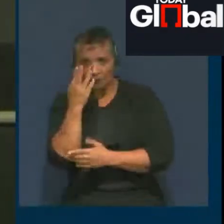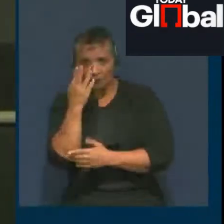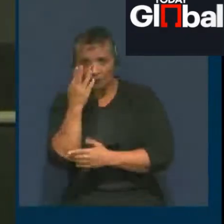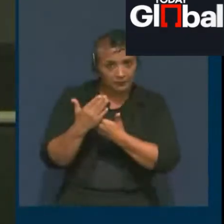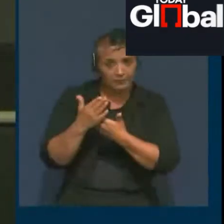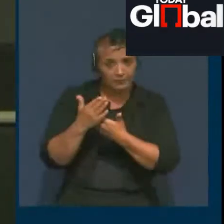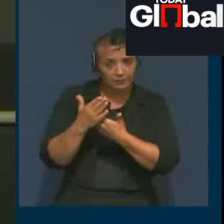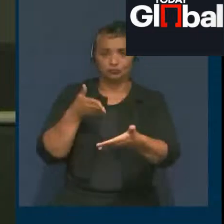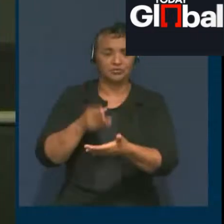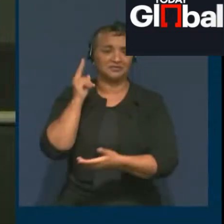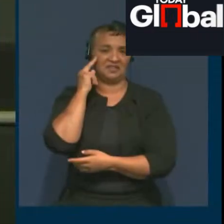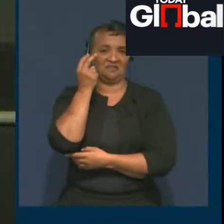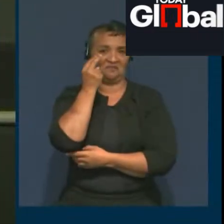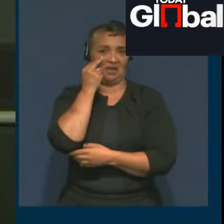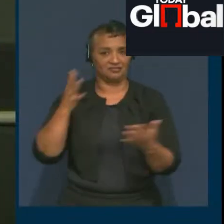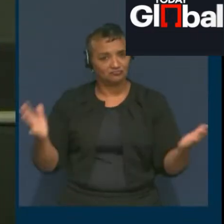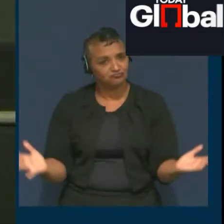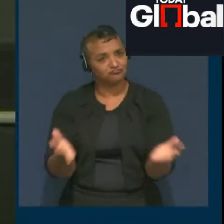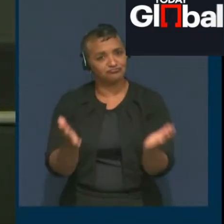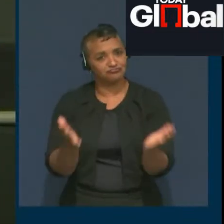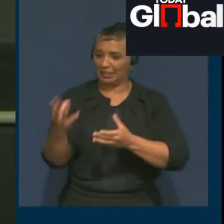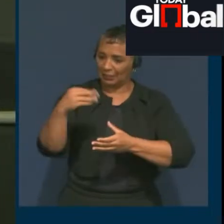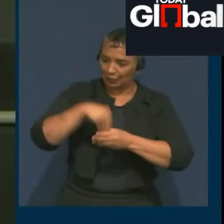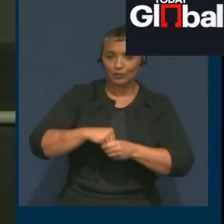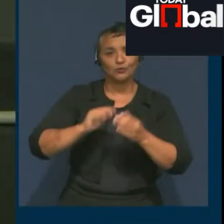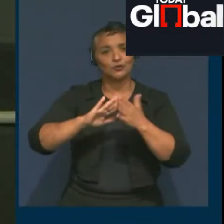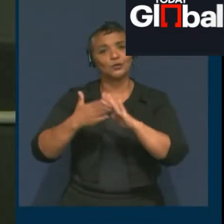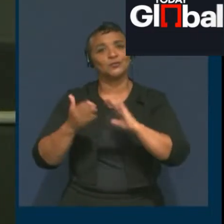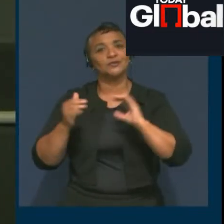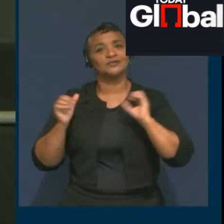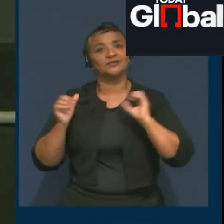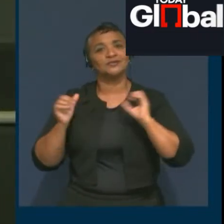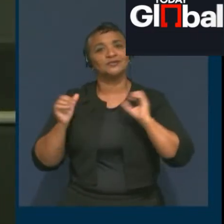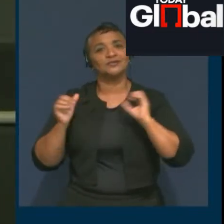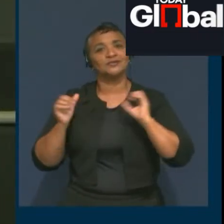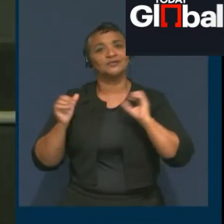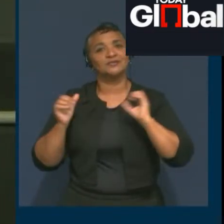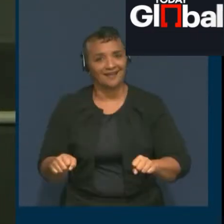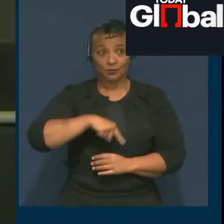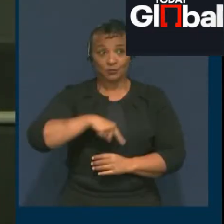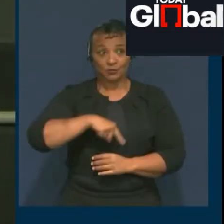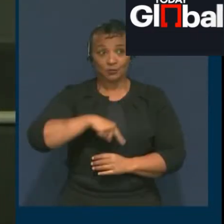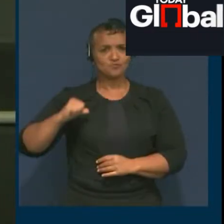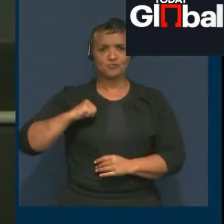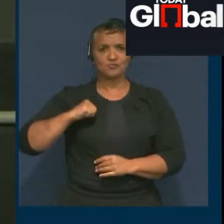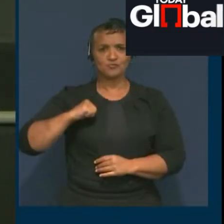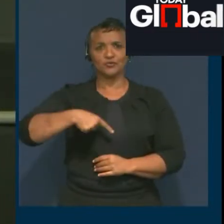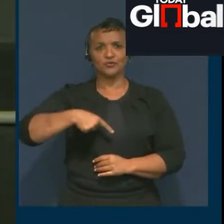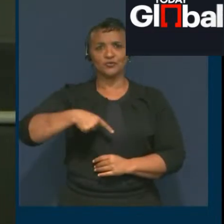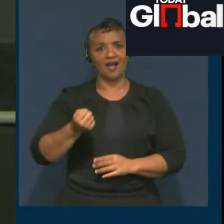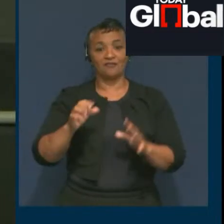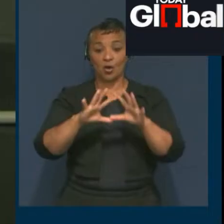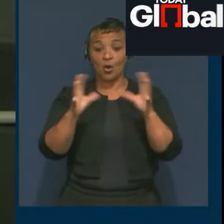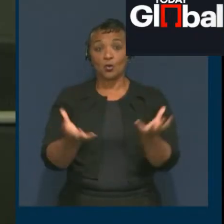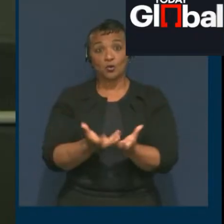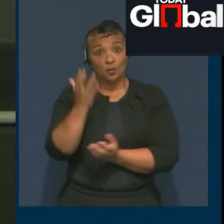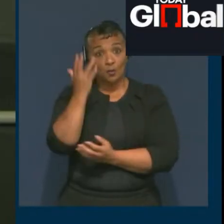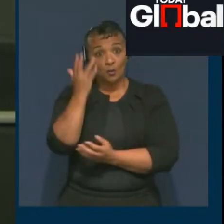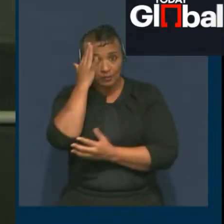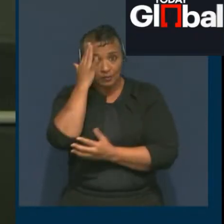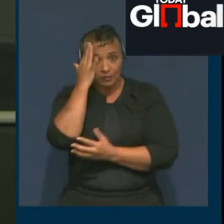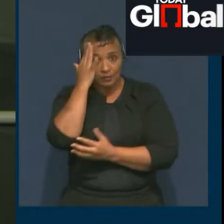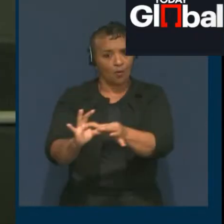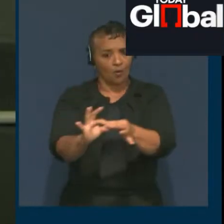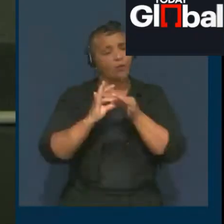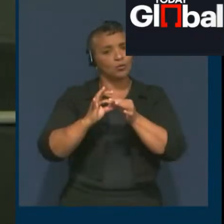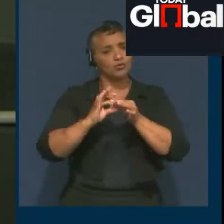to their full and effective participation in society. We are also proud of our participation in launching the Global Autism Coalition as an international